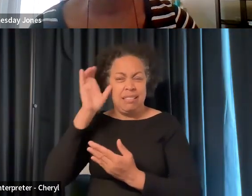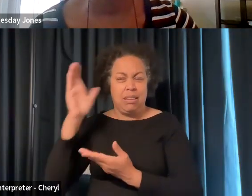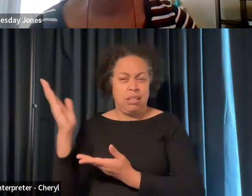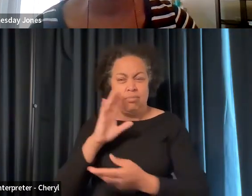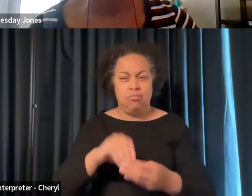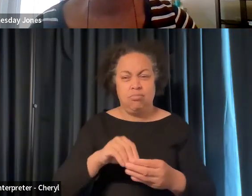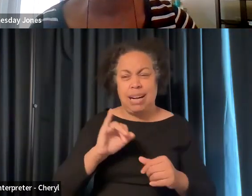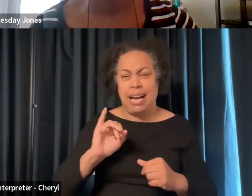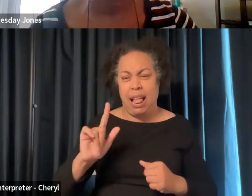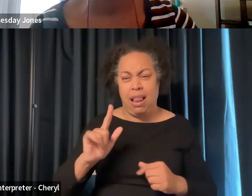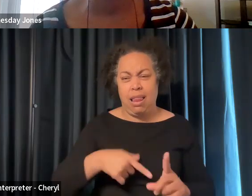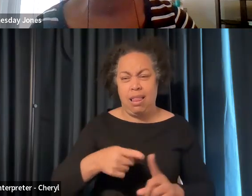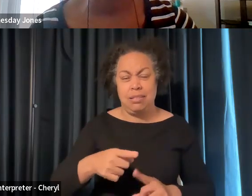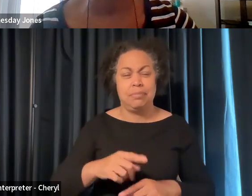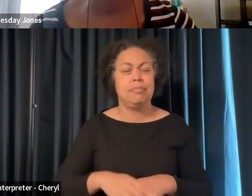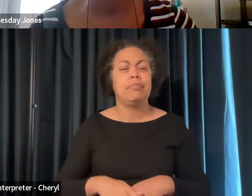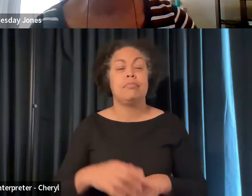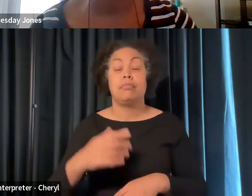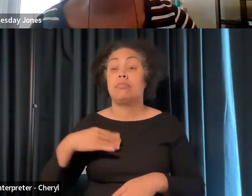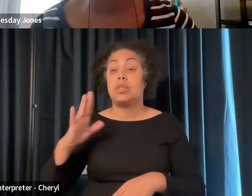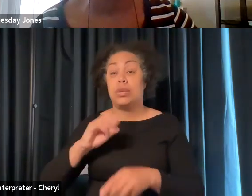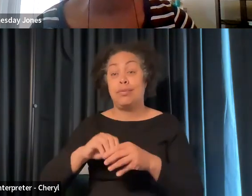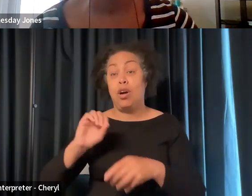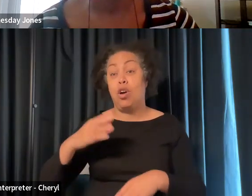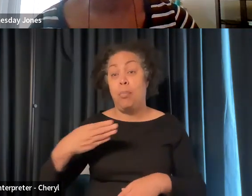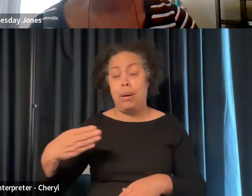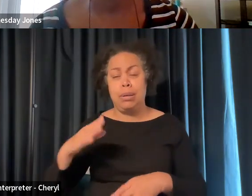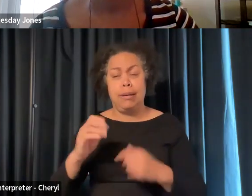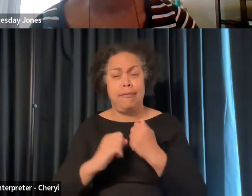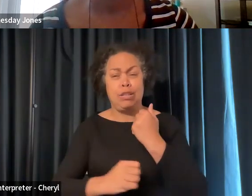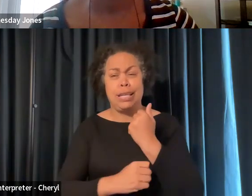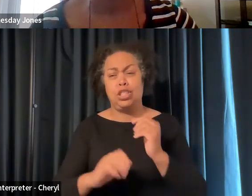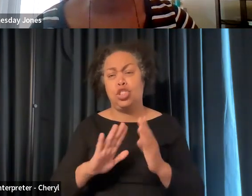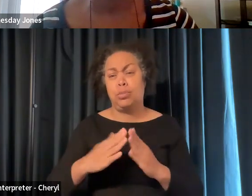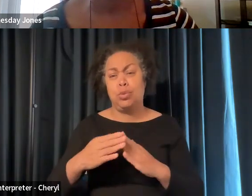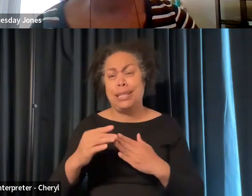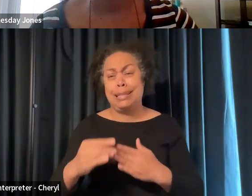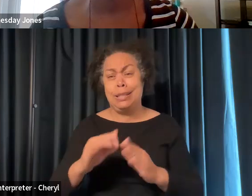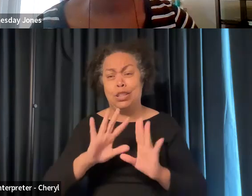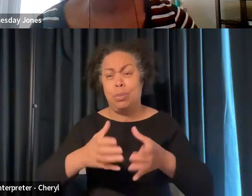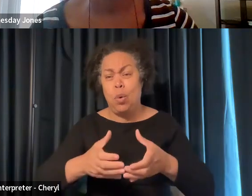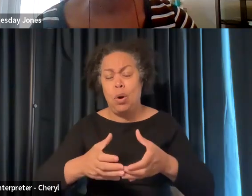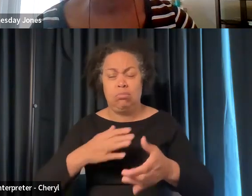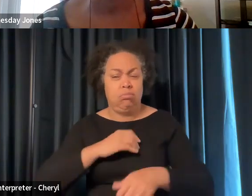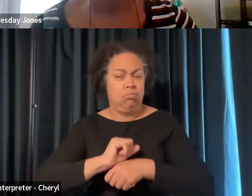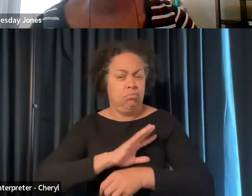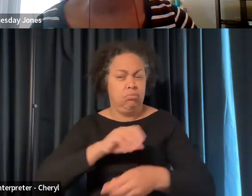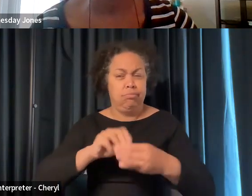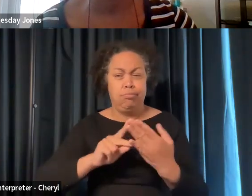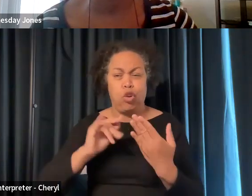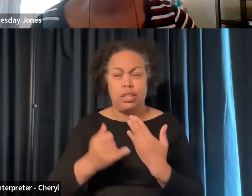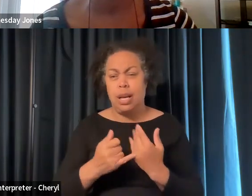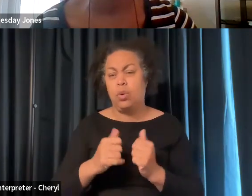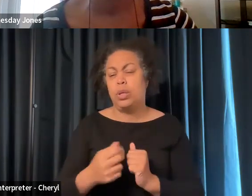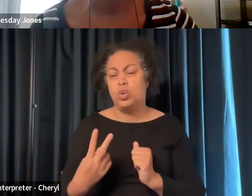leadership experience was I was a part of the Obama Foundation Community Leadership Corps. So I worked on a project with 2